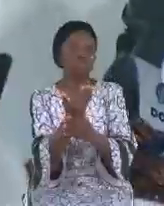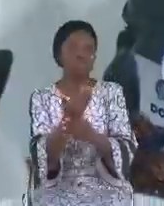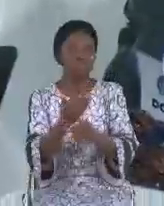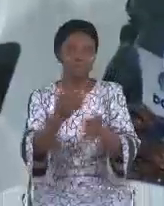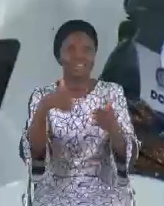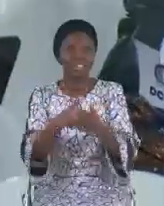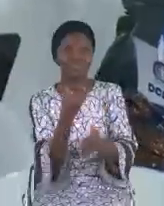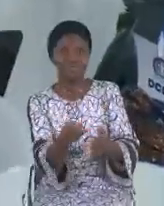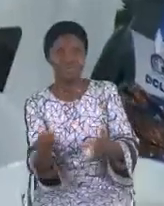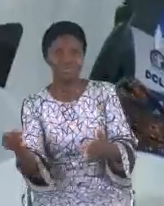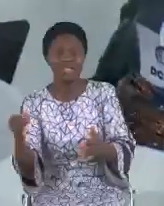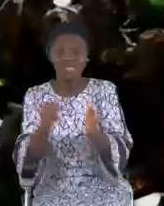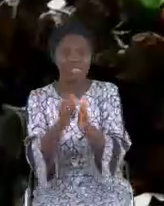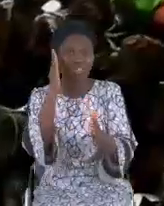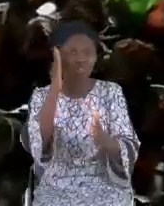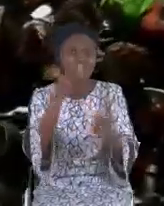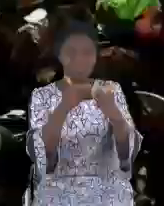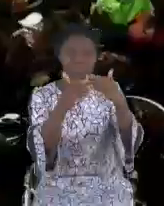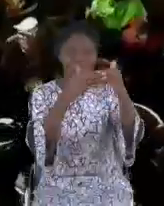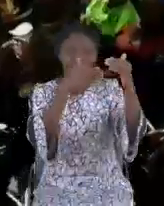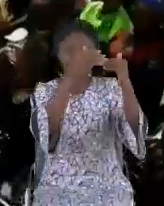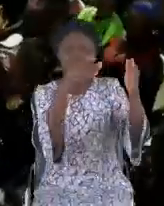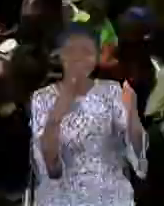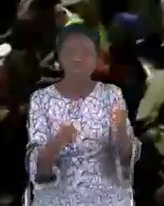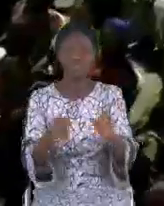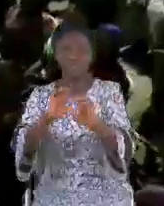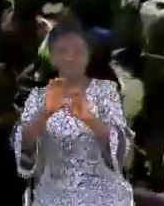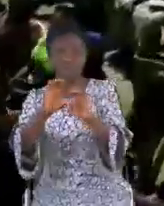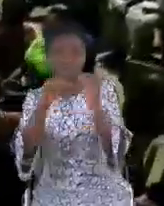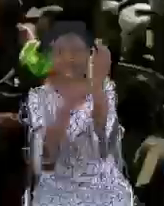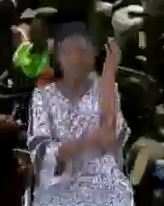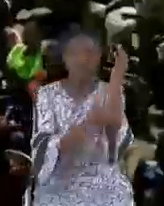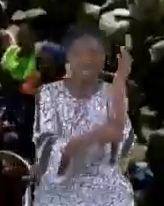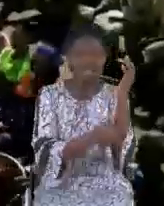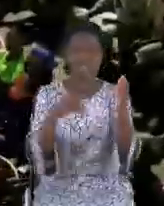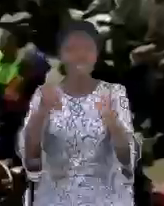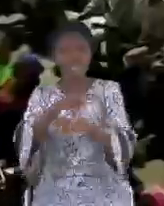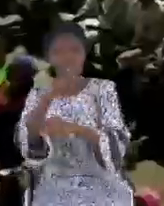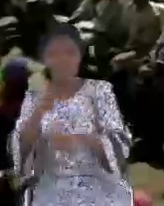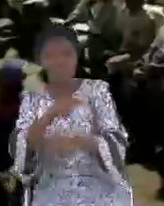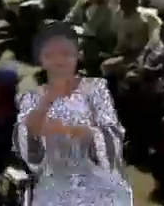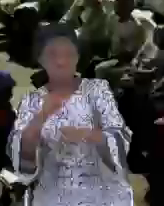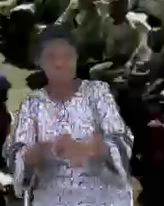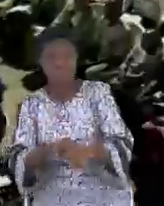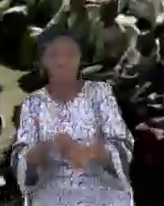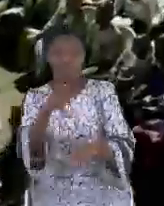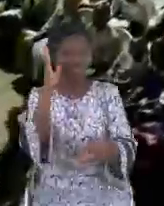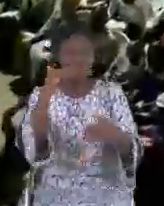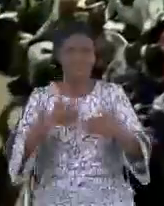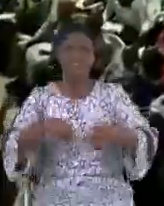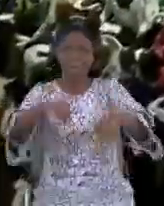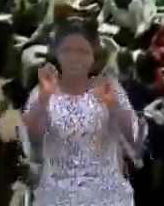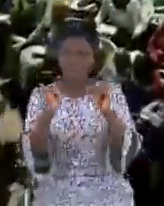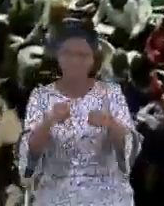your community and build your tribe and build your nation. You will have a positive practical